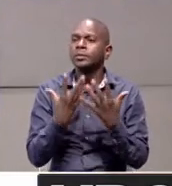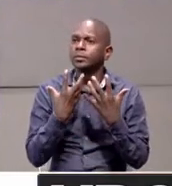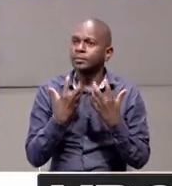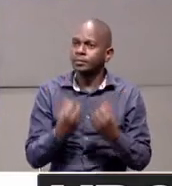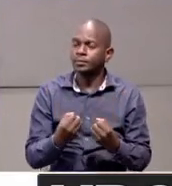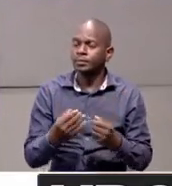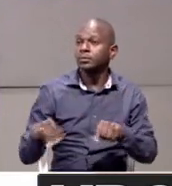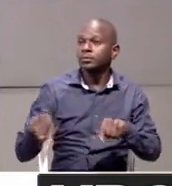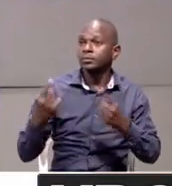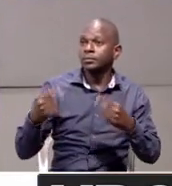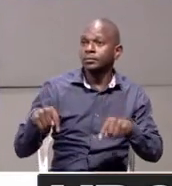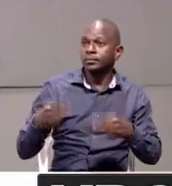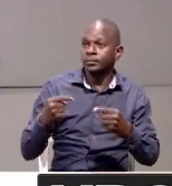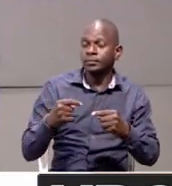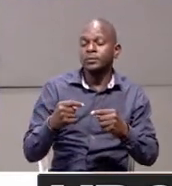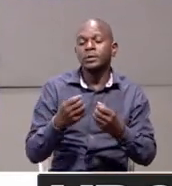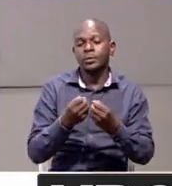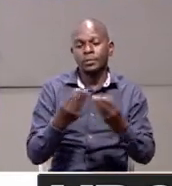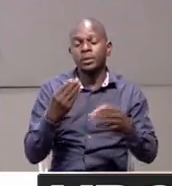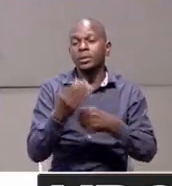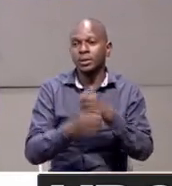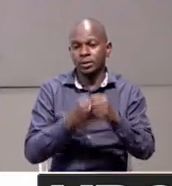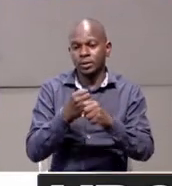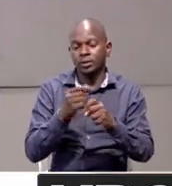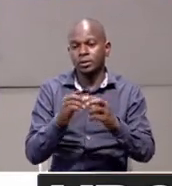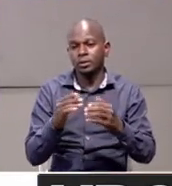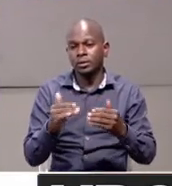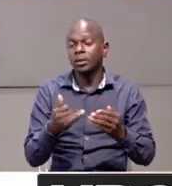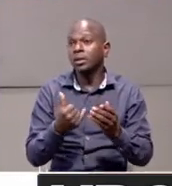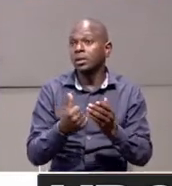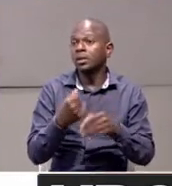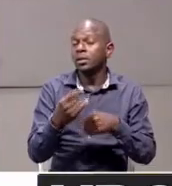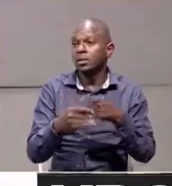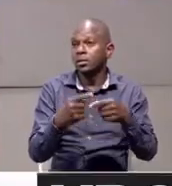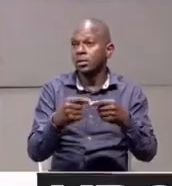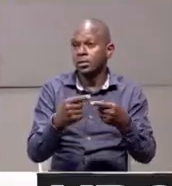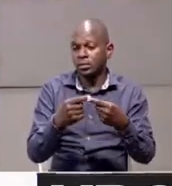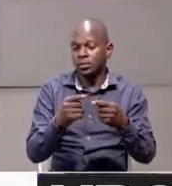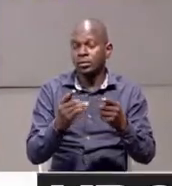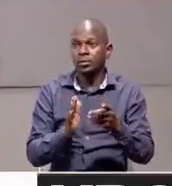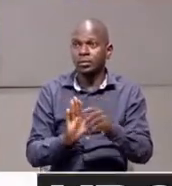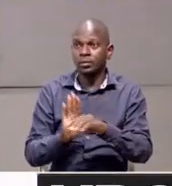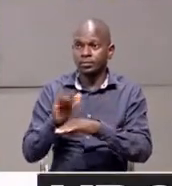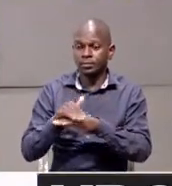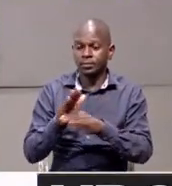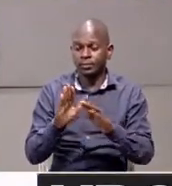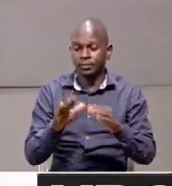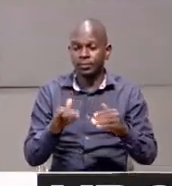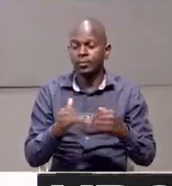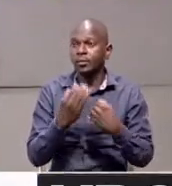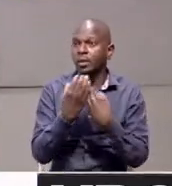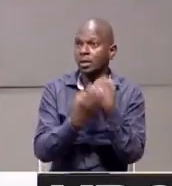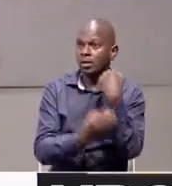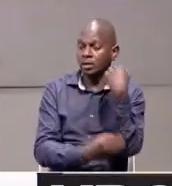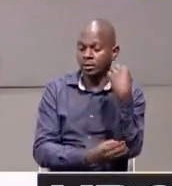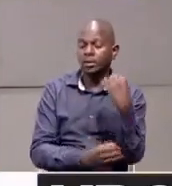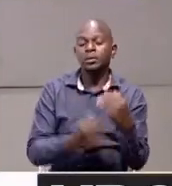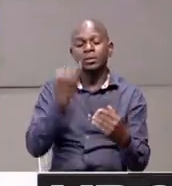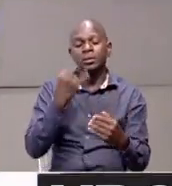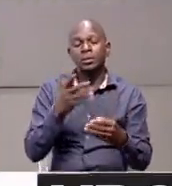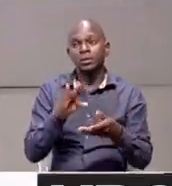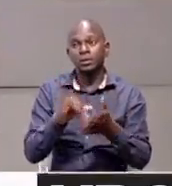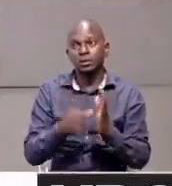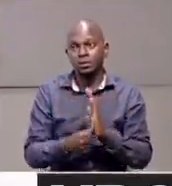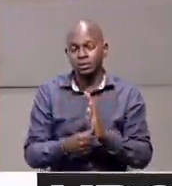civil conflict for over a decade. While progress has been made through different interventions, addressing poverty remains a critical